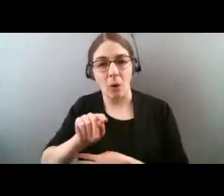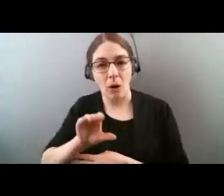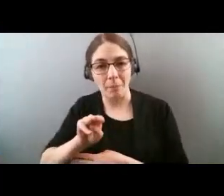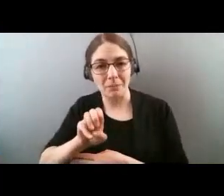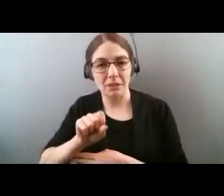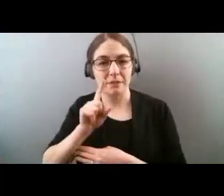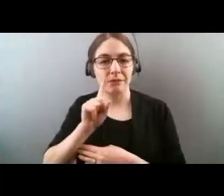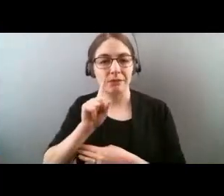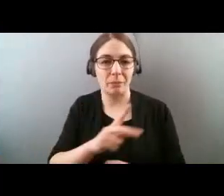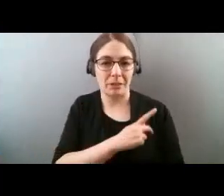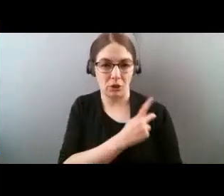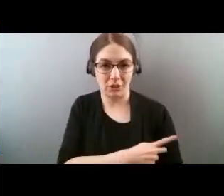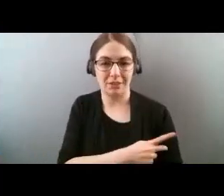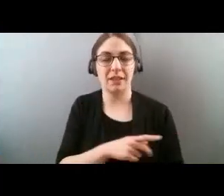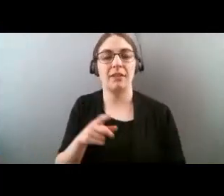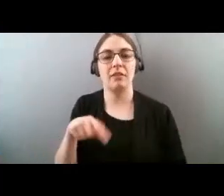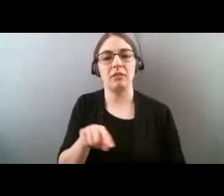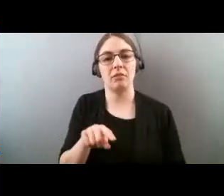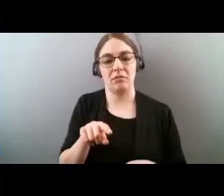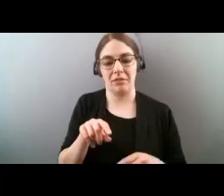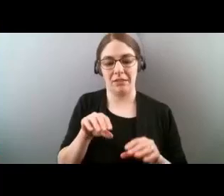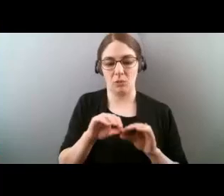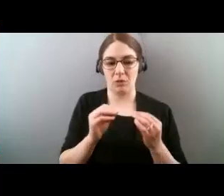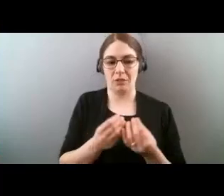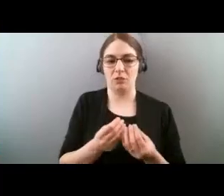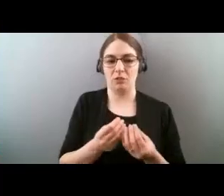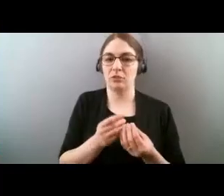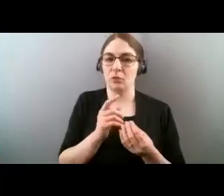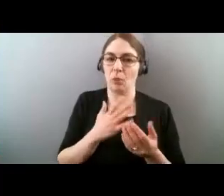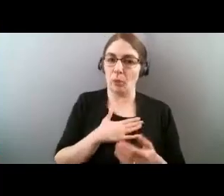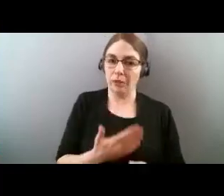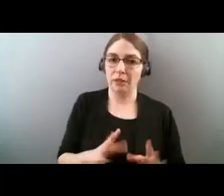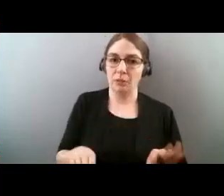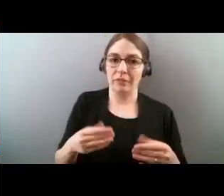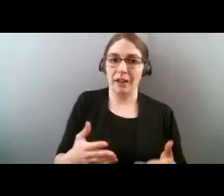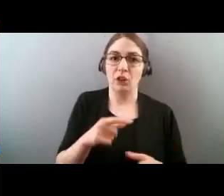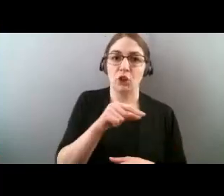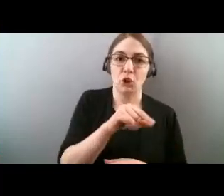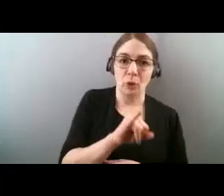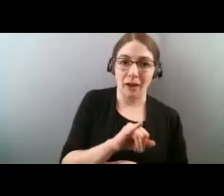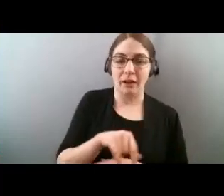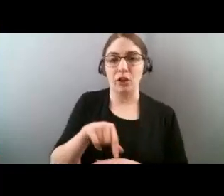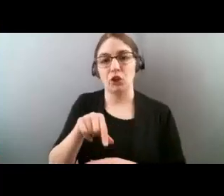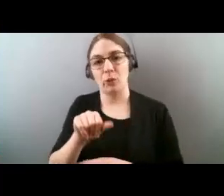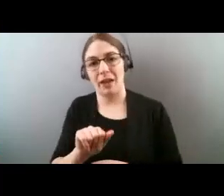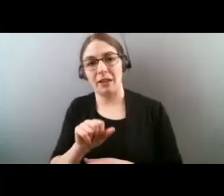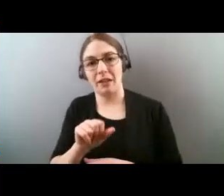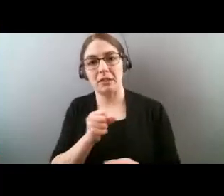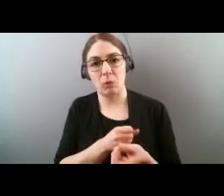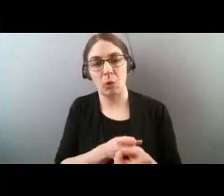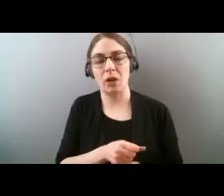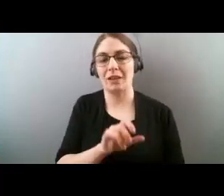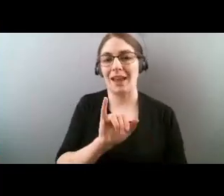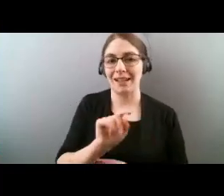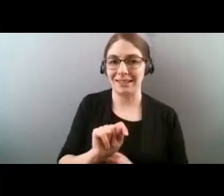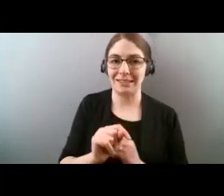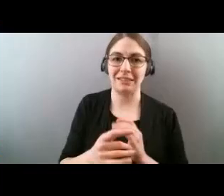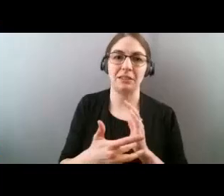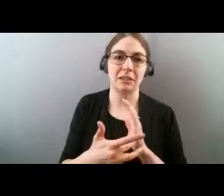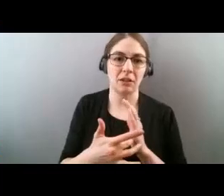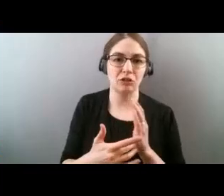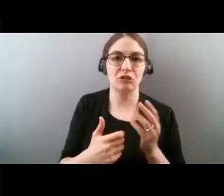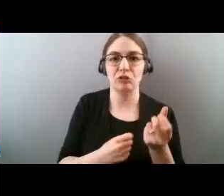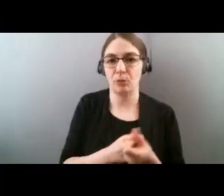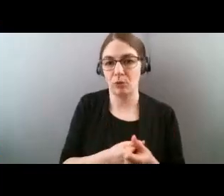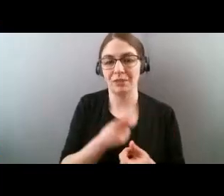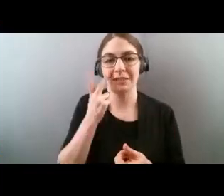to provide us with some QA support, some IT support to see how we can